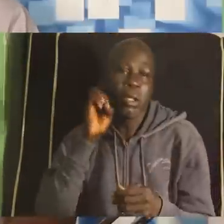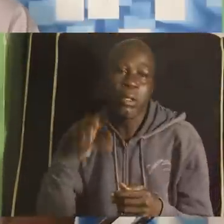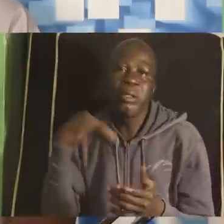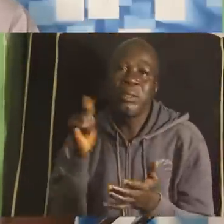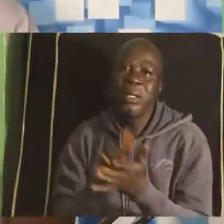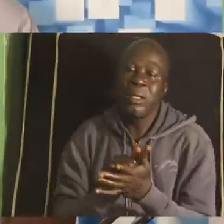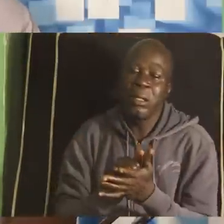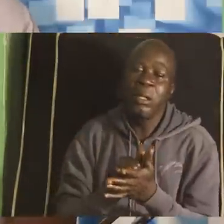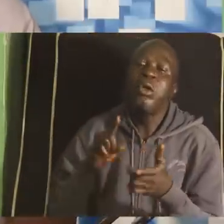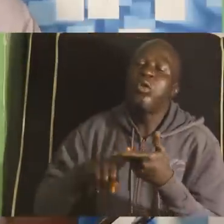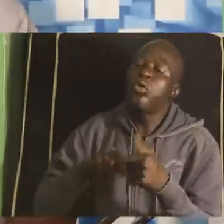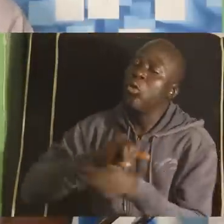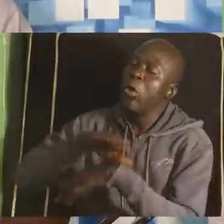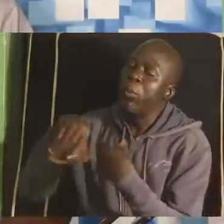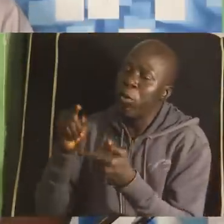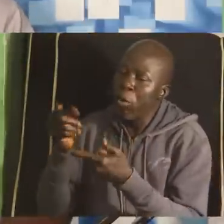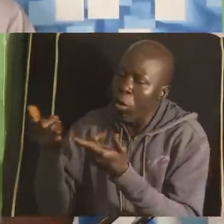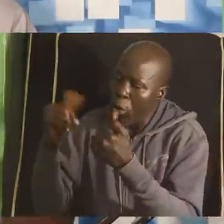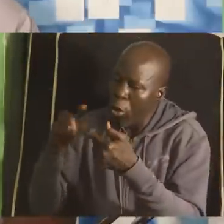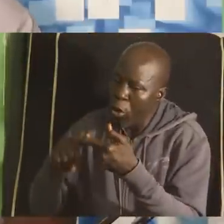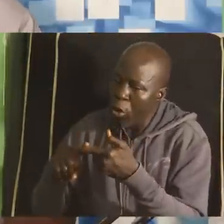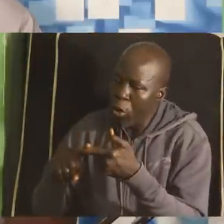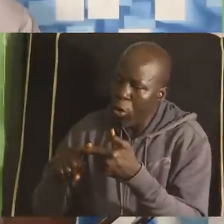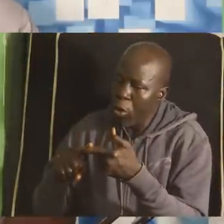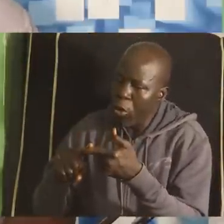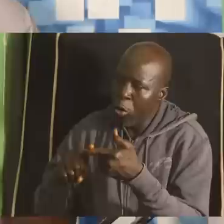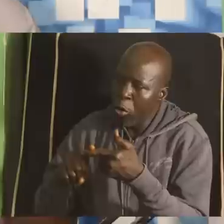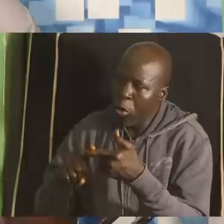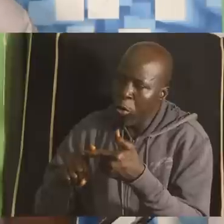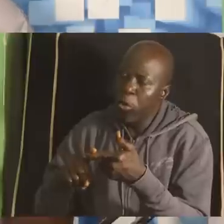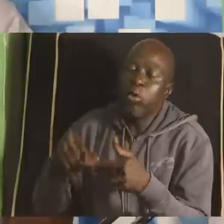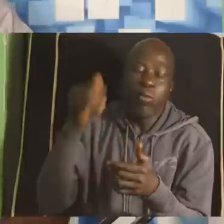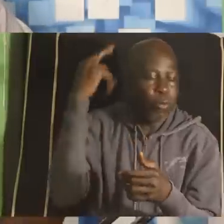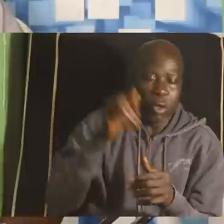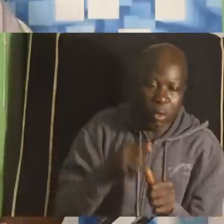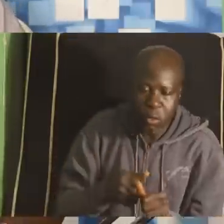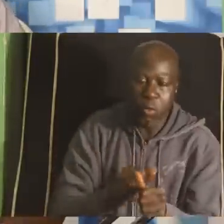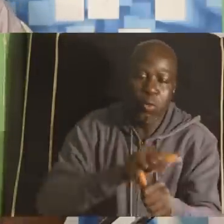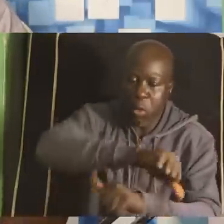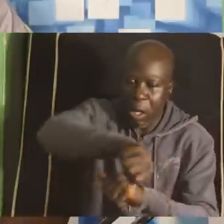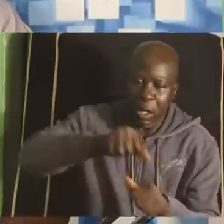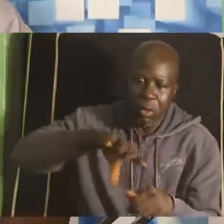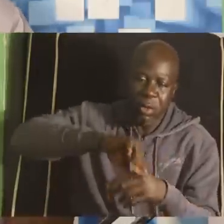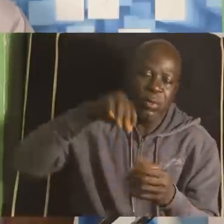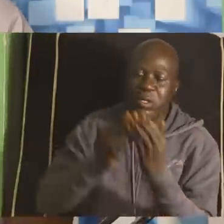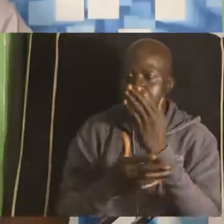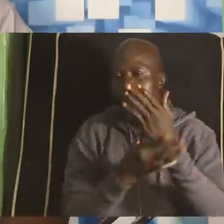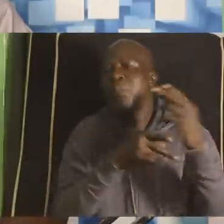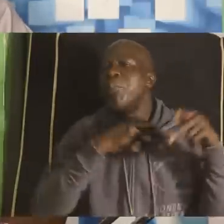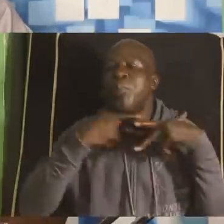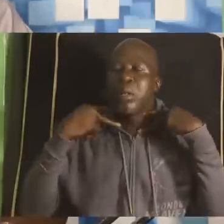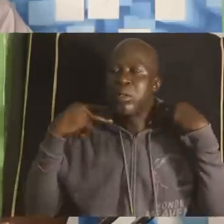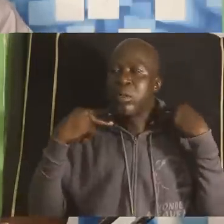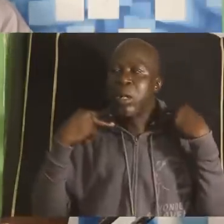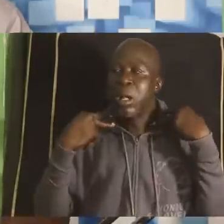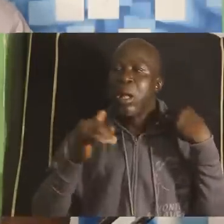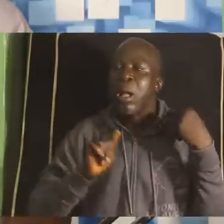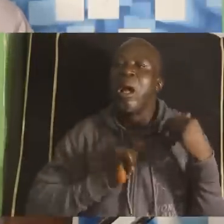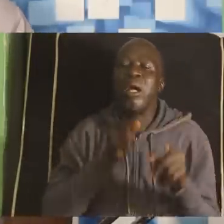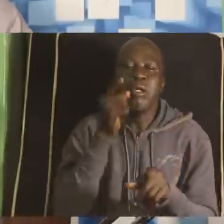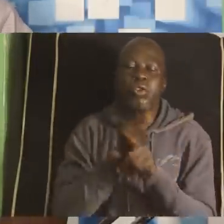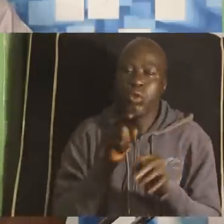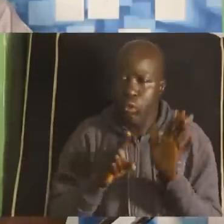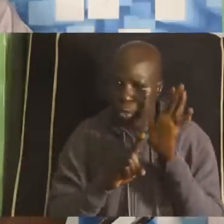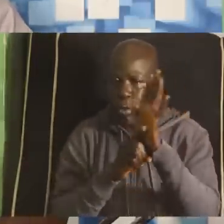he was so I should come. Pastor Nyame. For him to anoint him as a pastor, I should come there. When they and